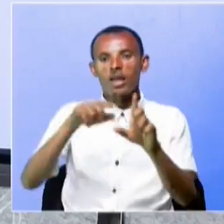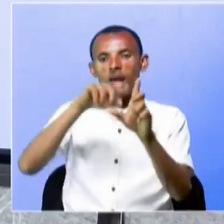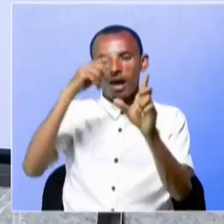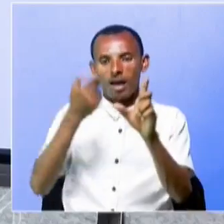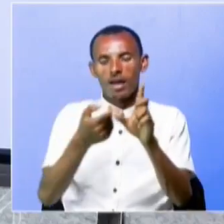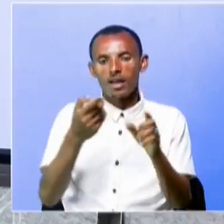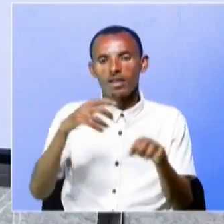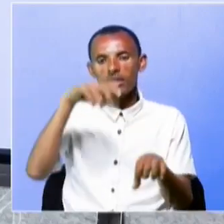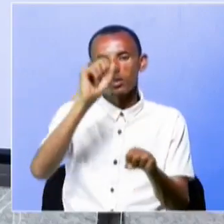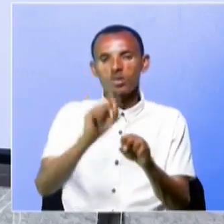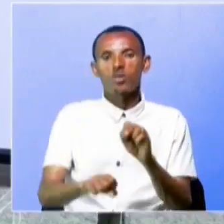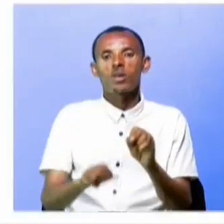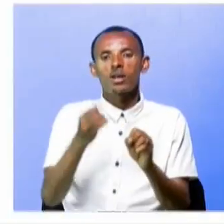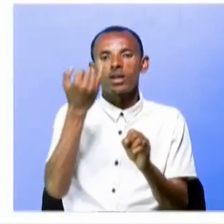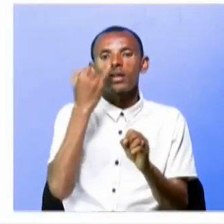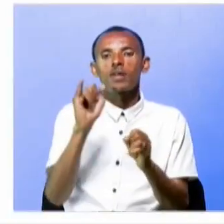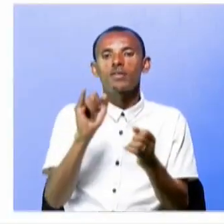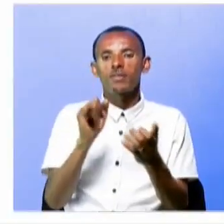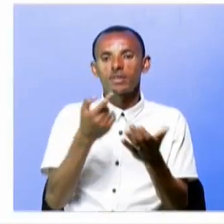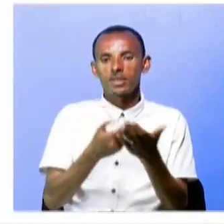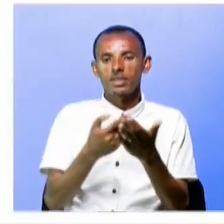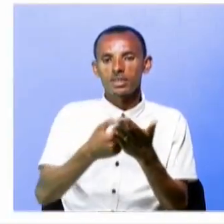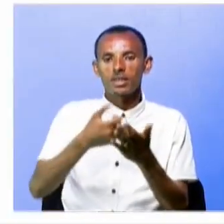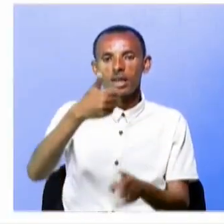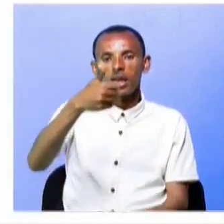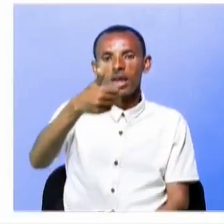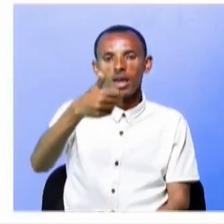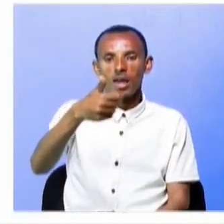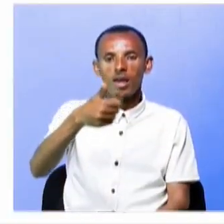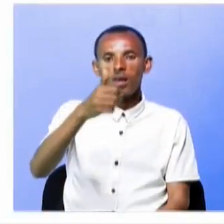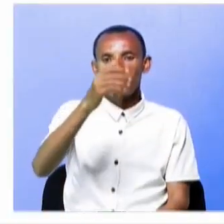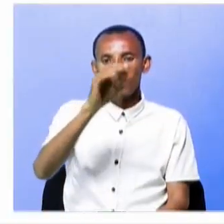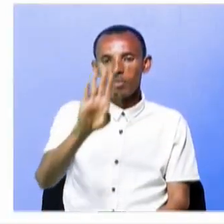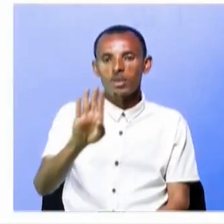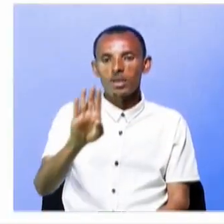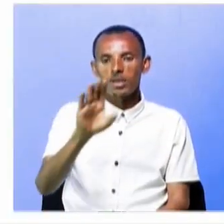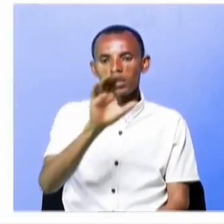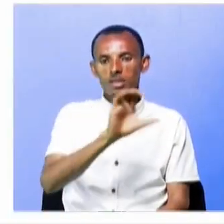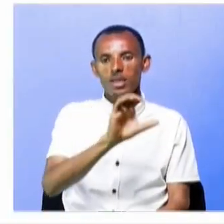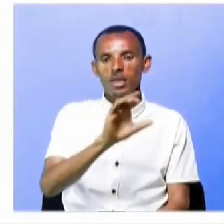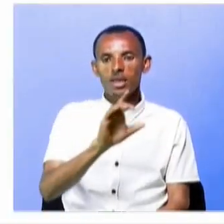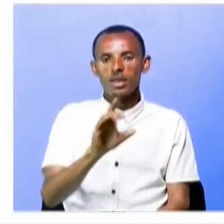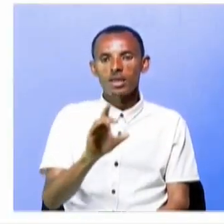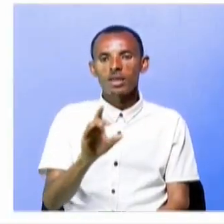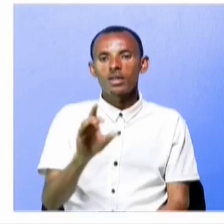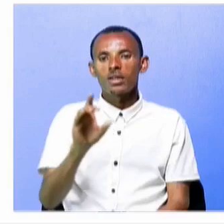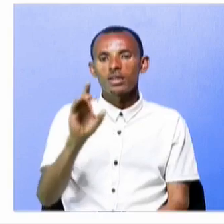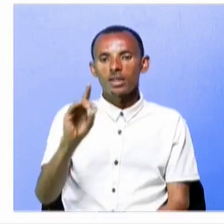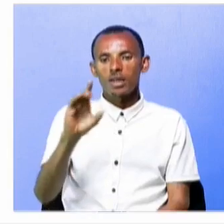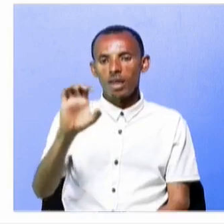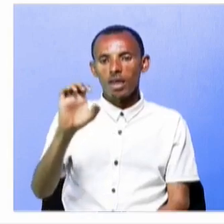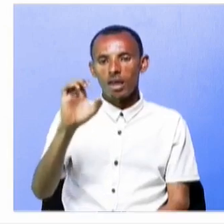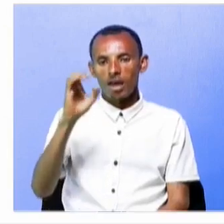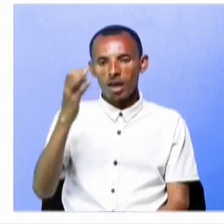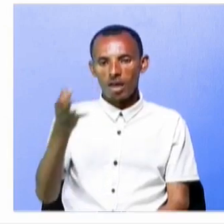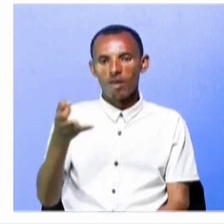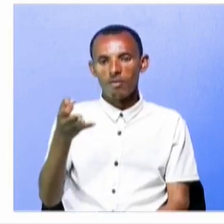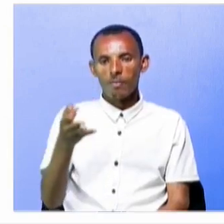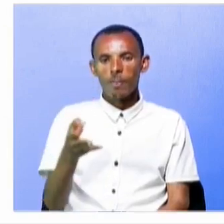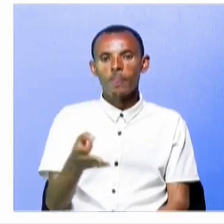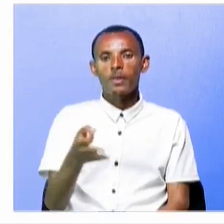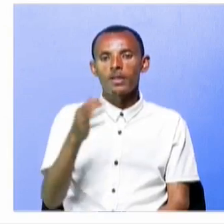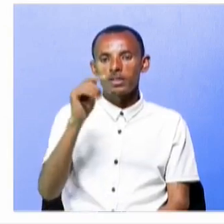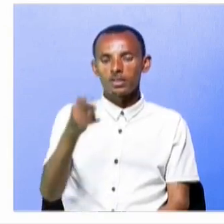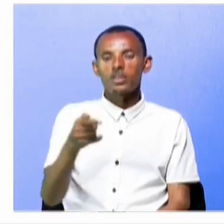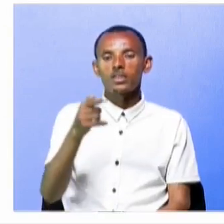So if this is A, B, C, D, E, F,